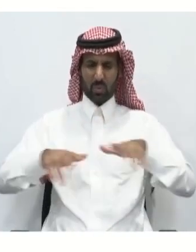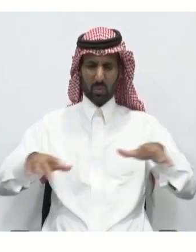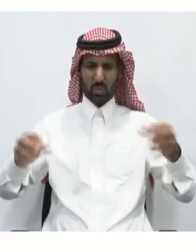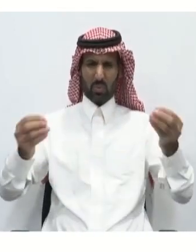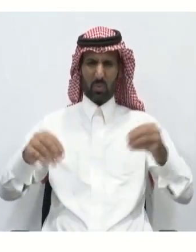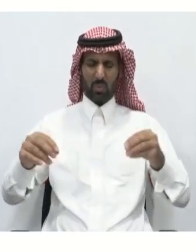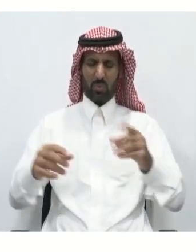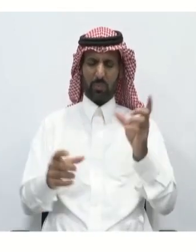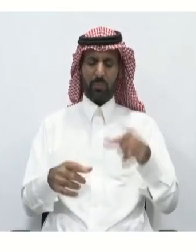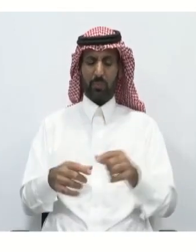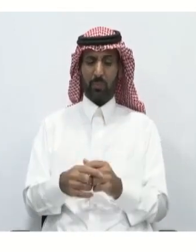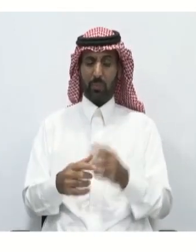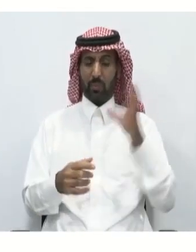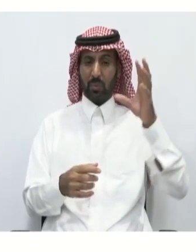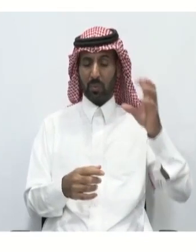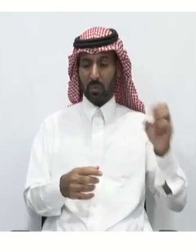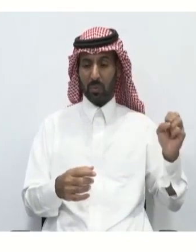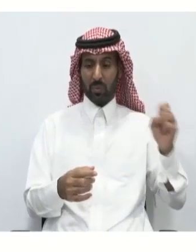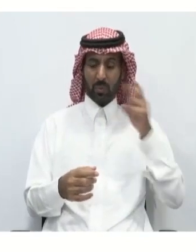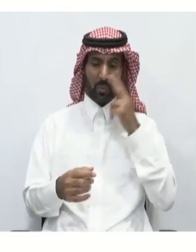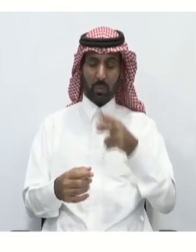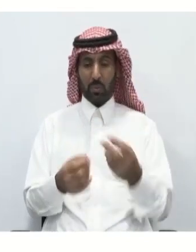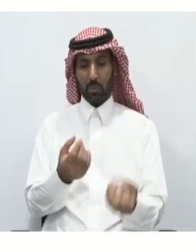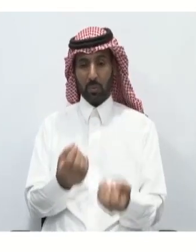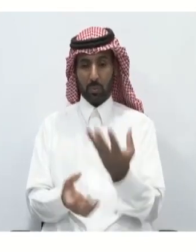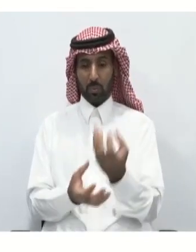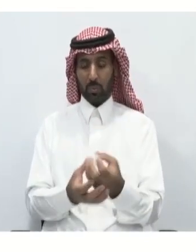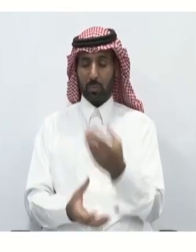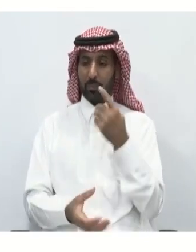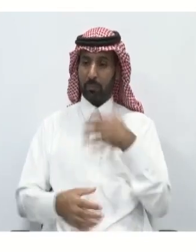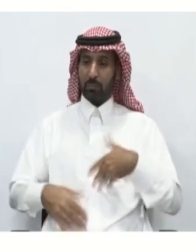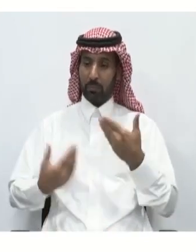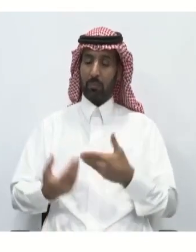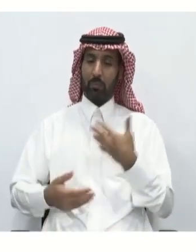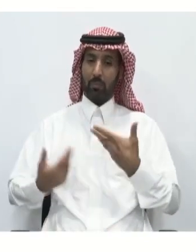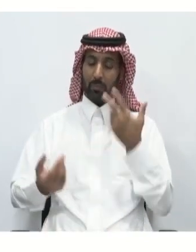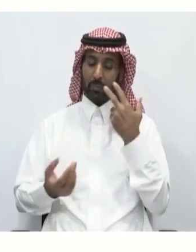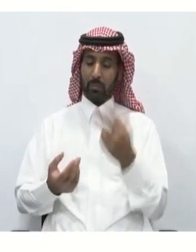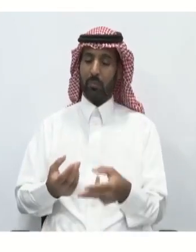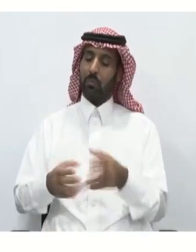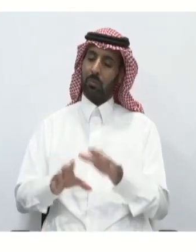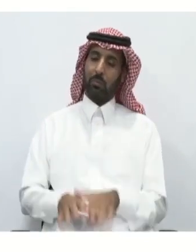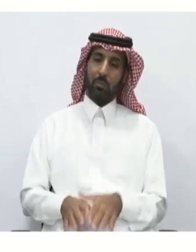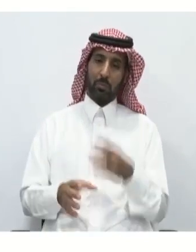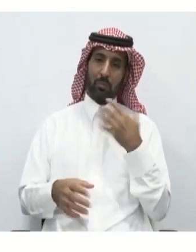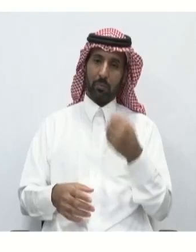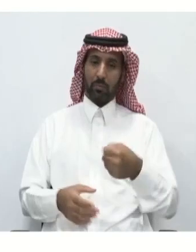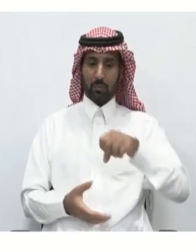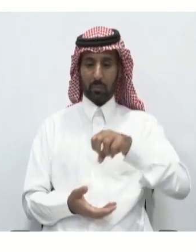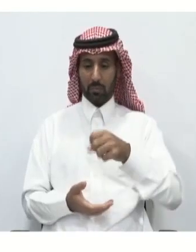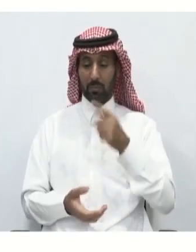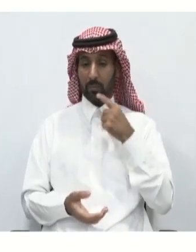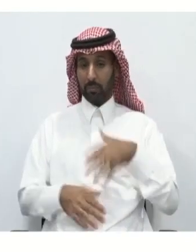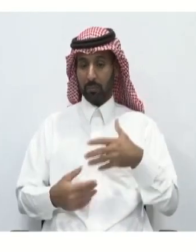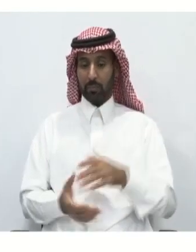fun. The evenings are really great with a campfire, storytelling, and games. Hope you can come along next year. How are you